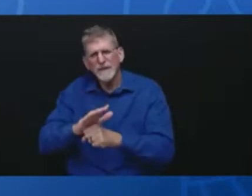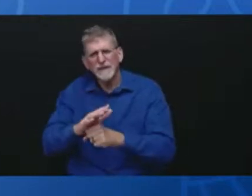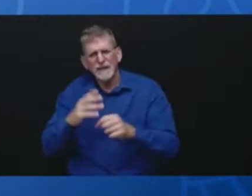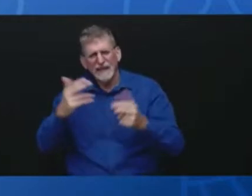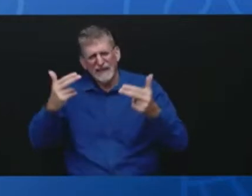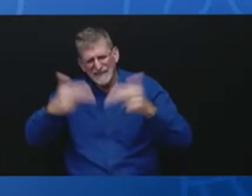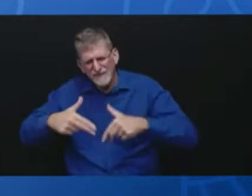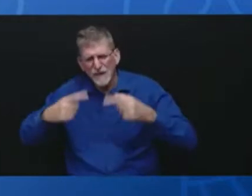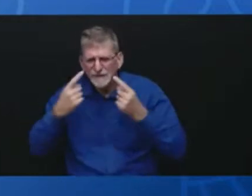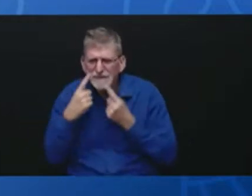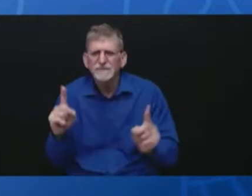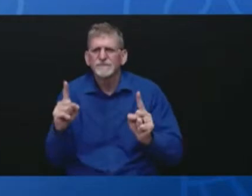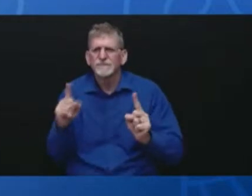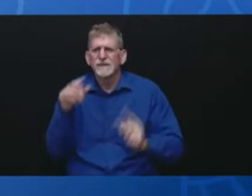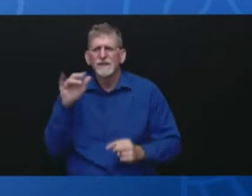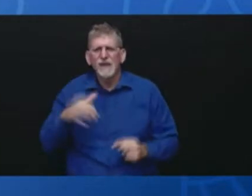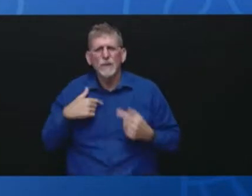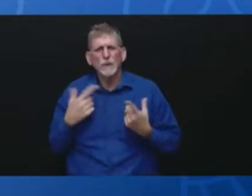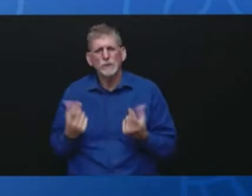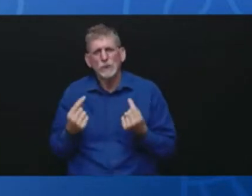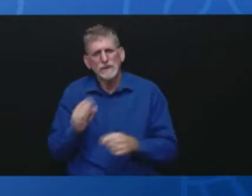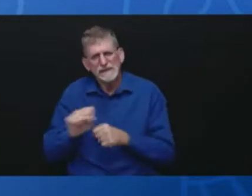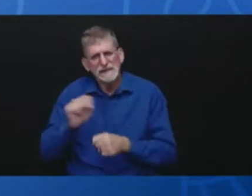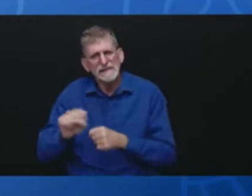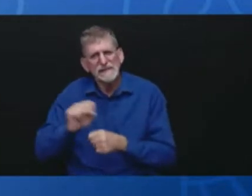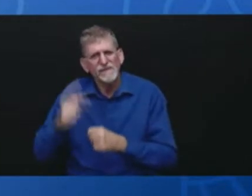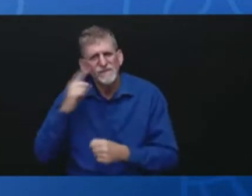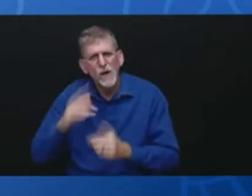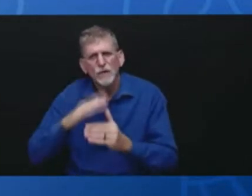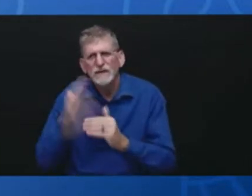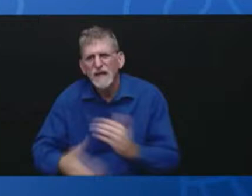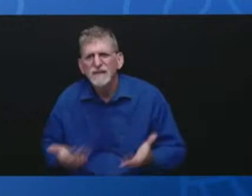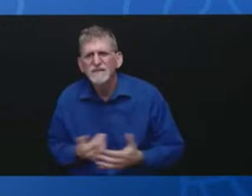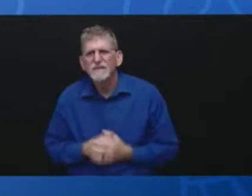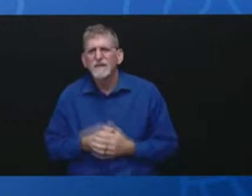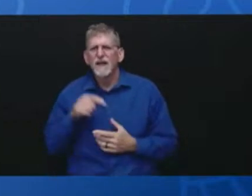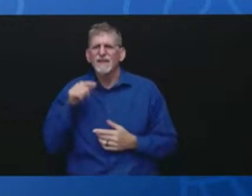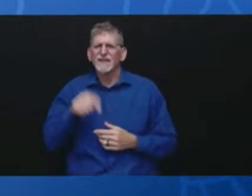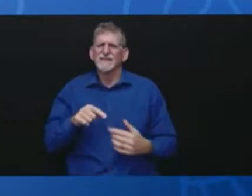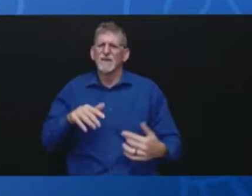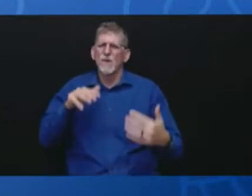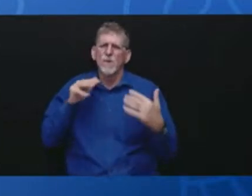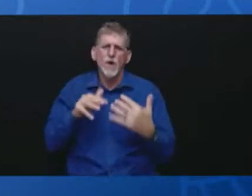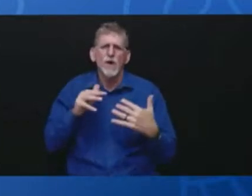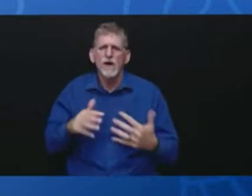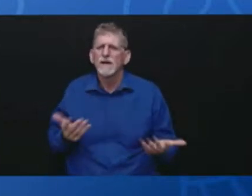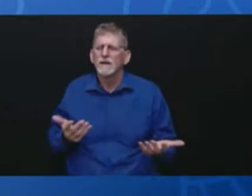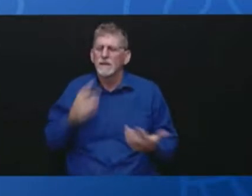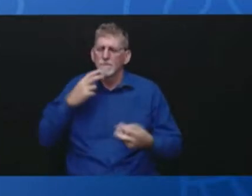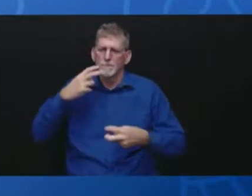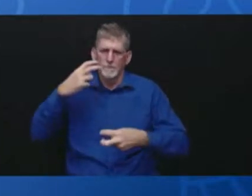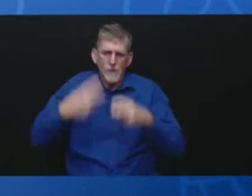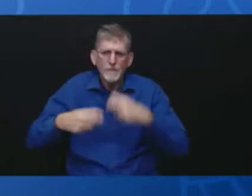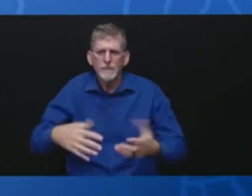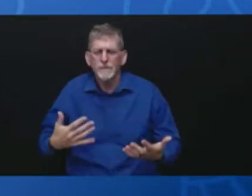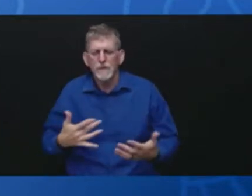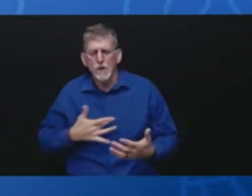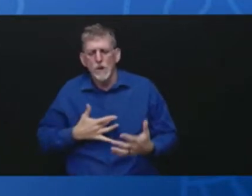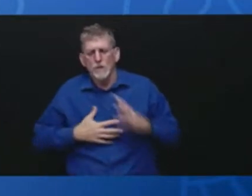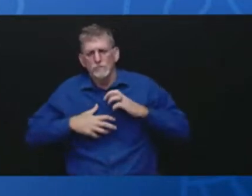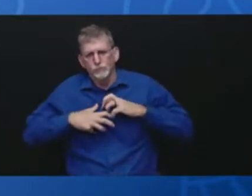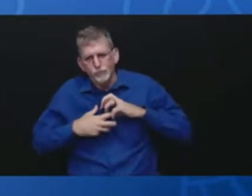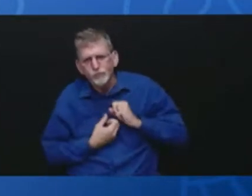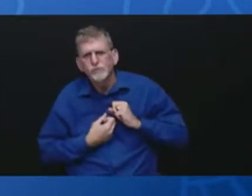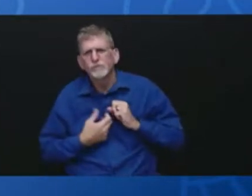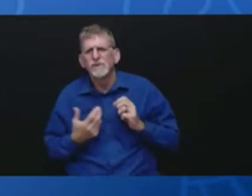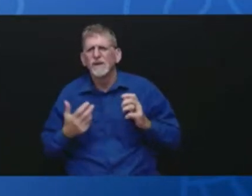results like that in any war are problematic and heartbreaking, and we want to stop and reverse. So that's the point of why